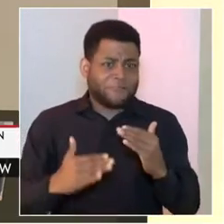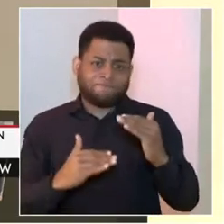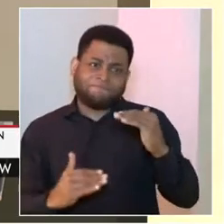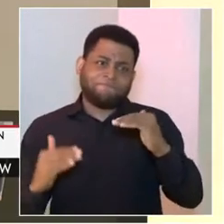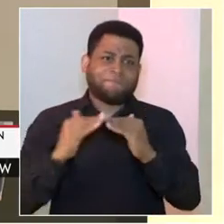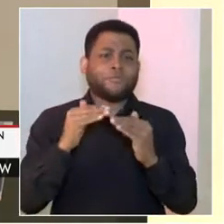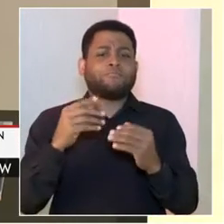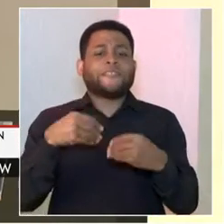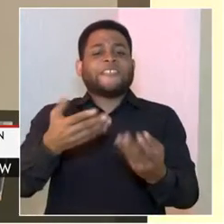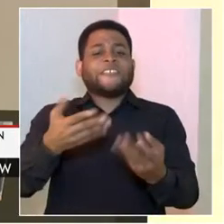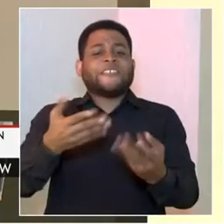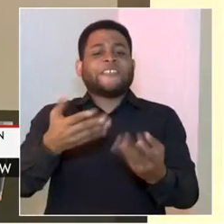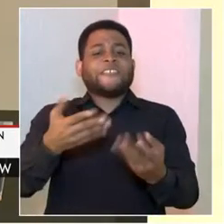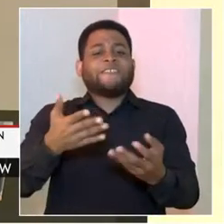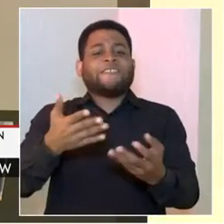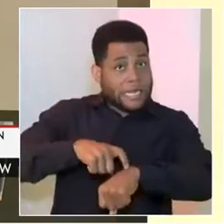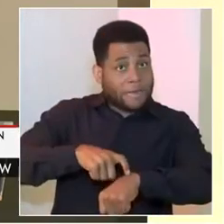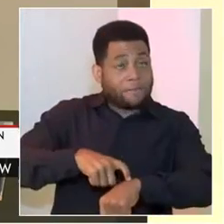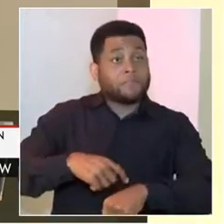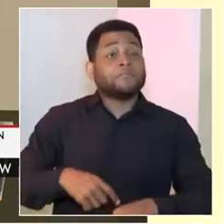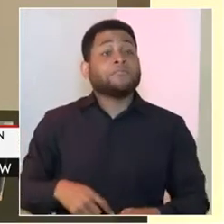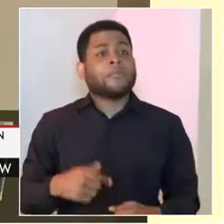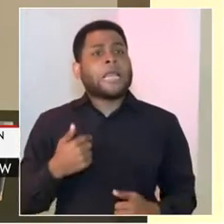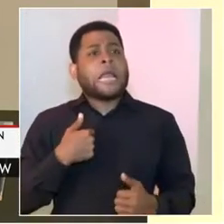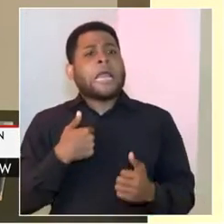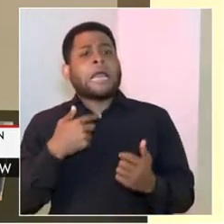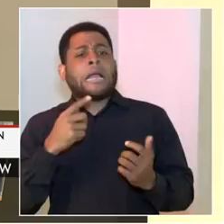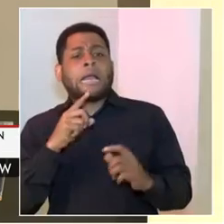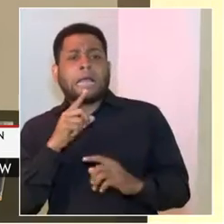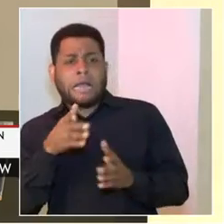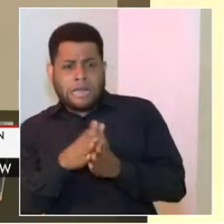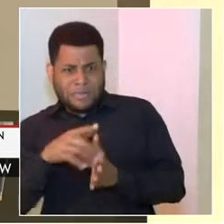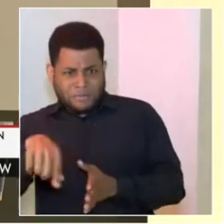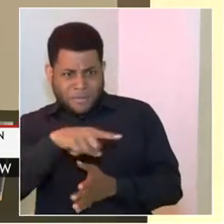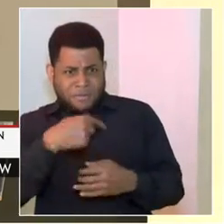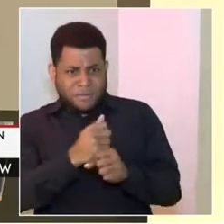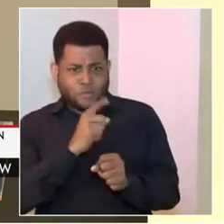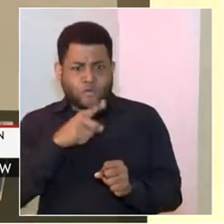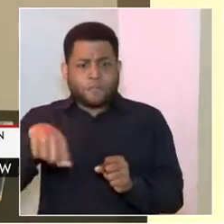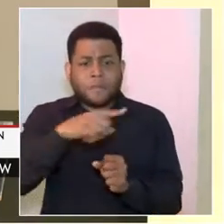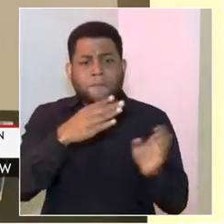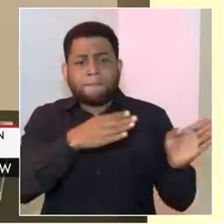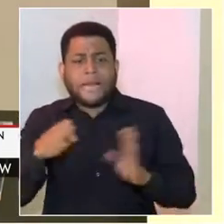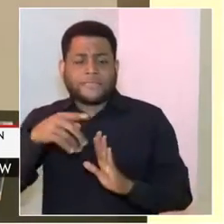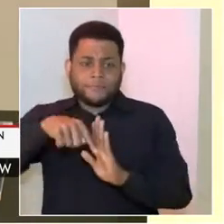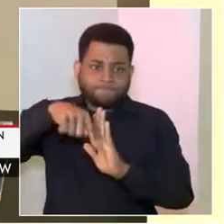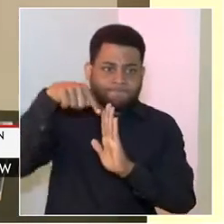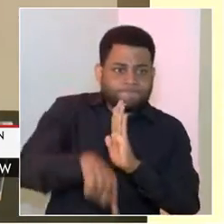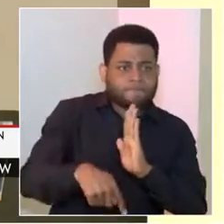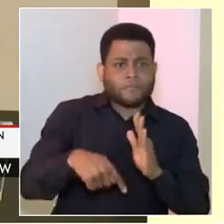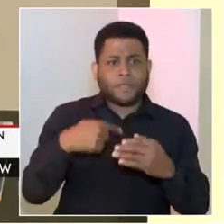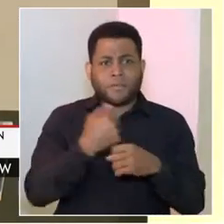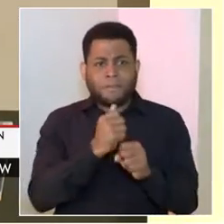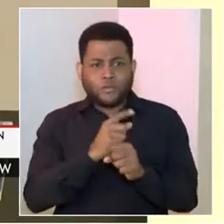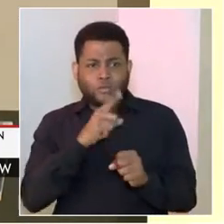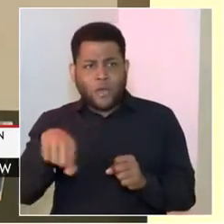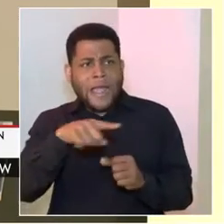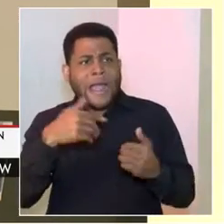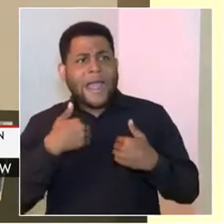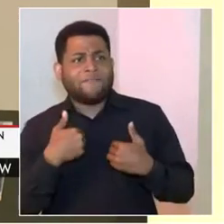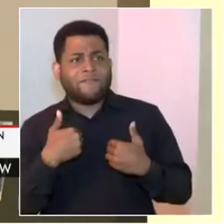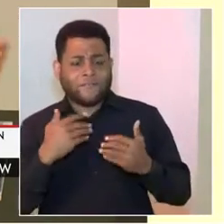to be comprehensive, to develop actionable items, to develop a budget in